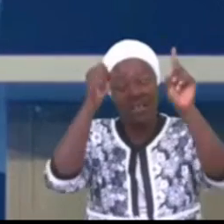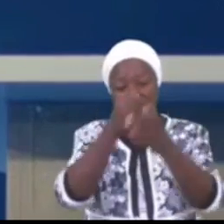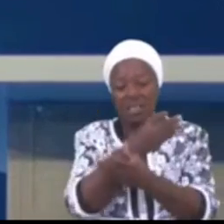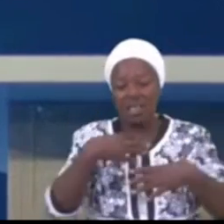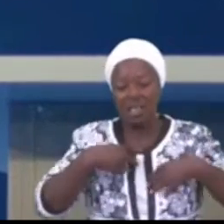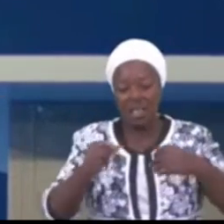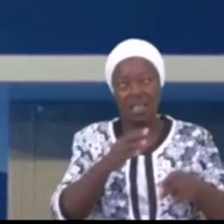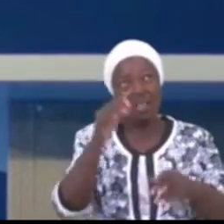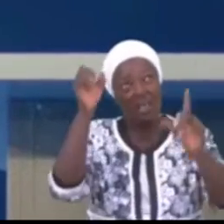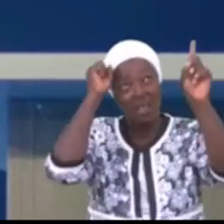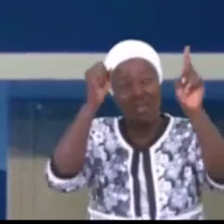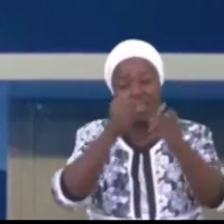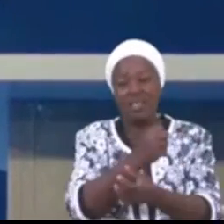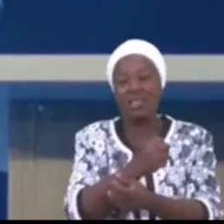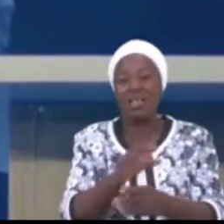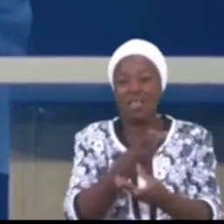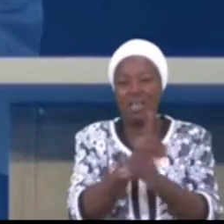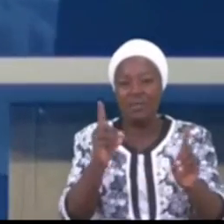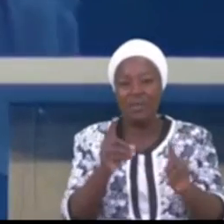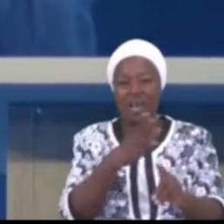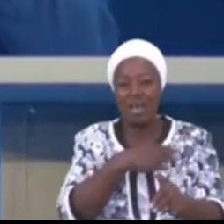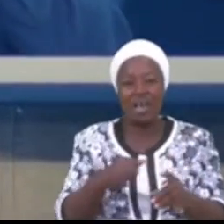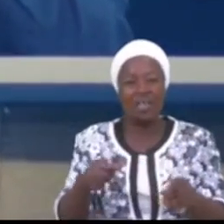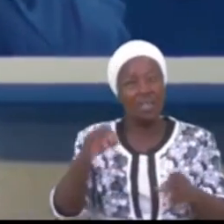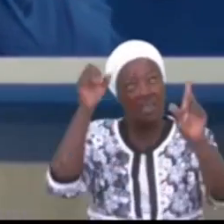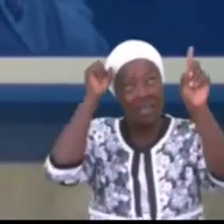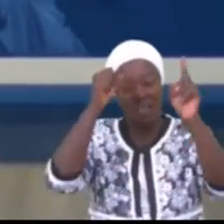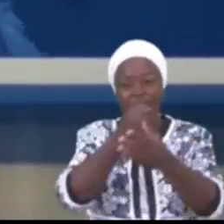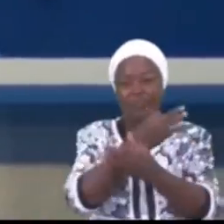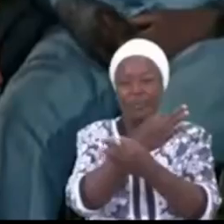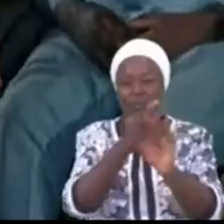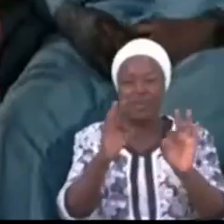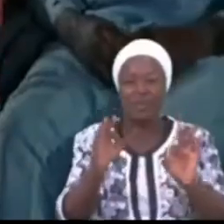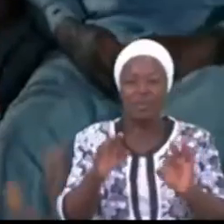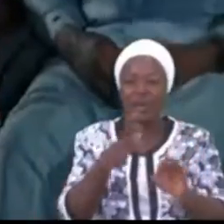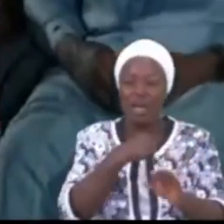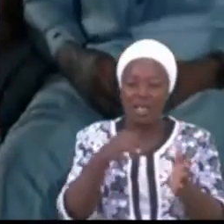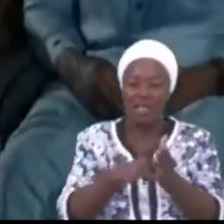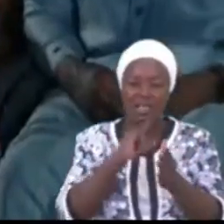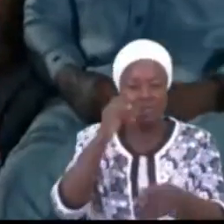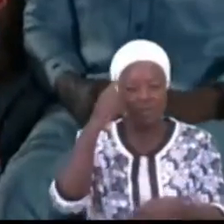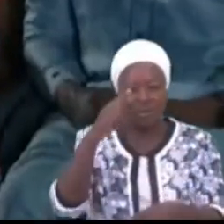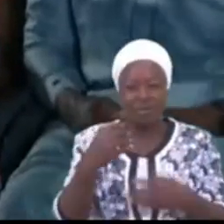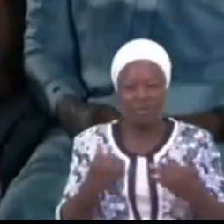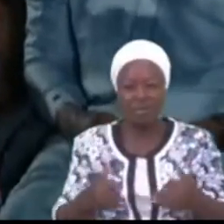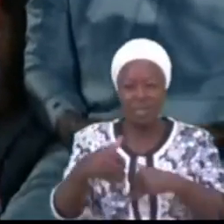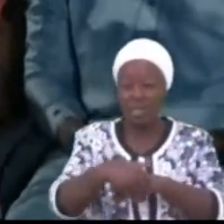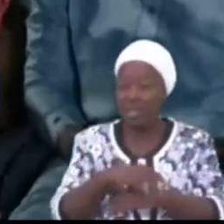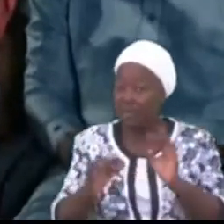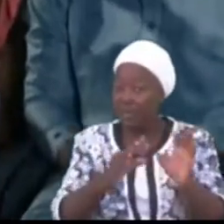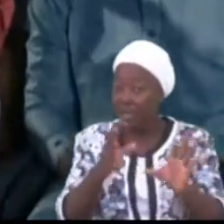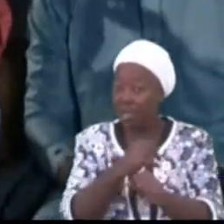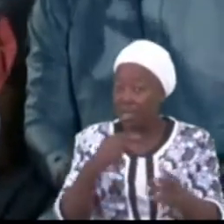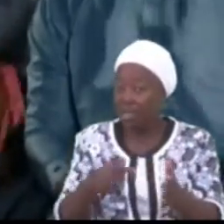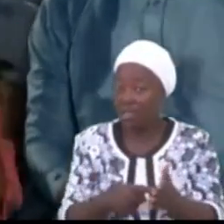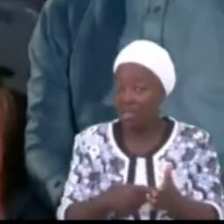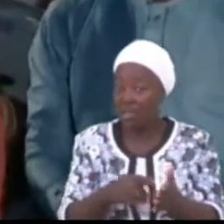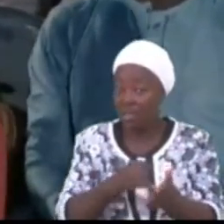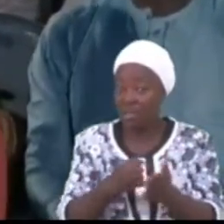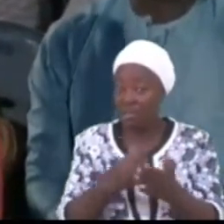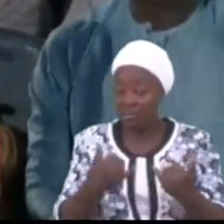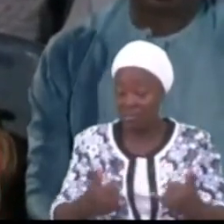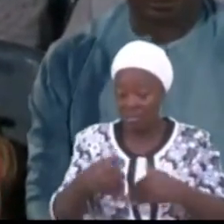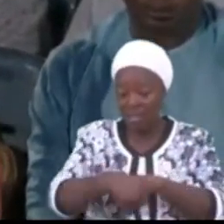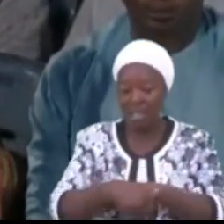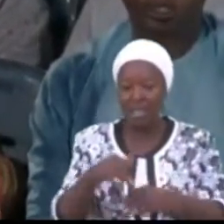and his freedom. And it is for you tonight. And as you get it tonight, it will be